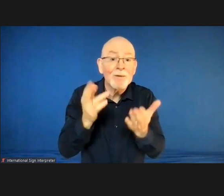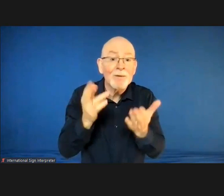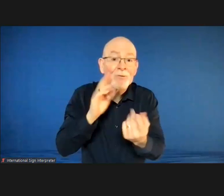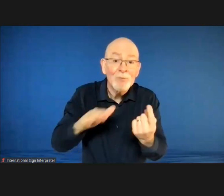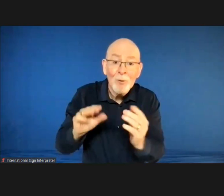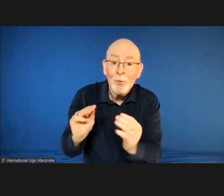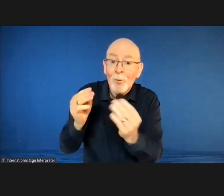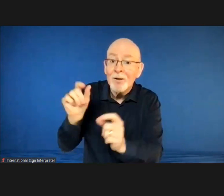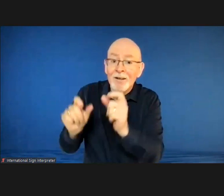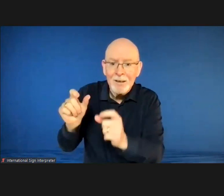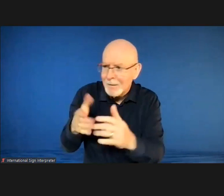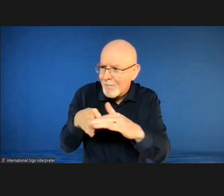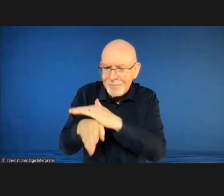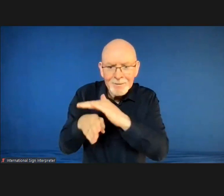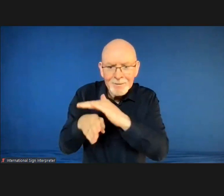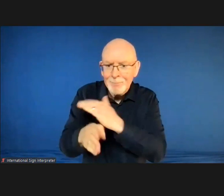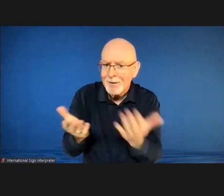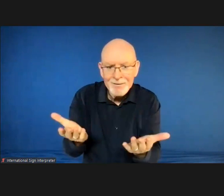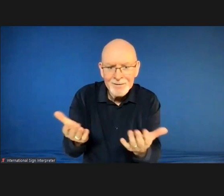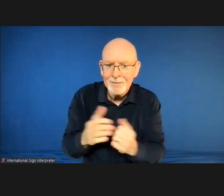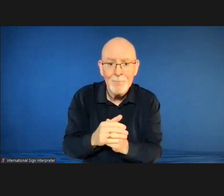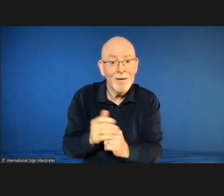Kenya or other countries in the region for better